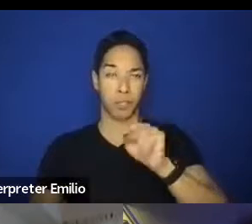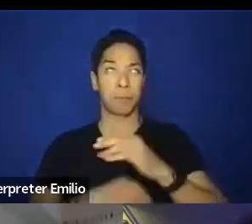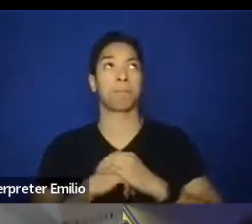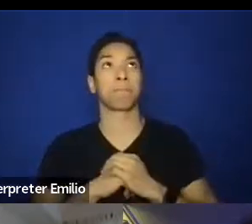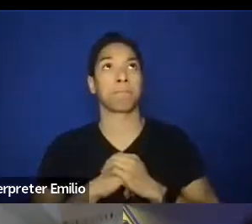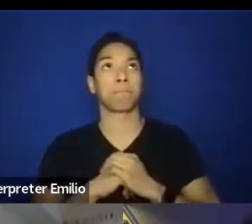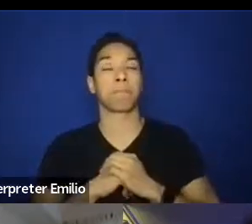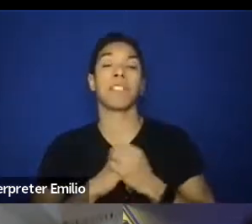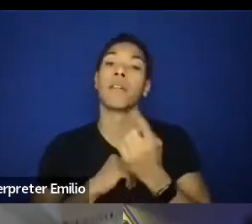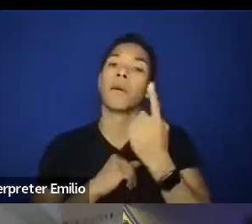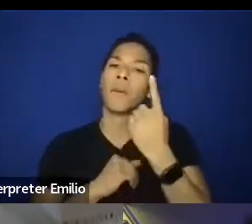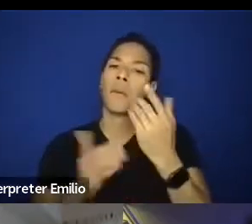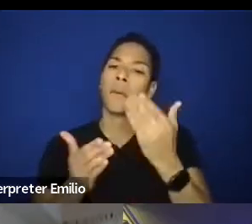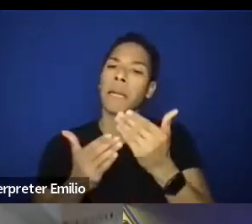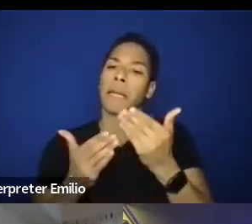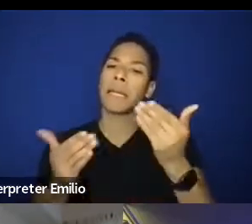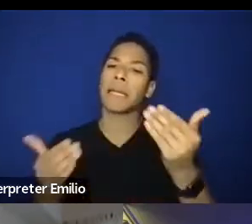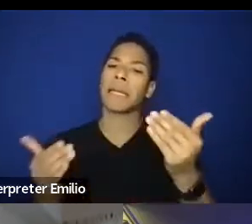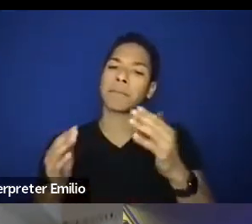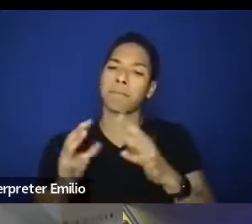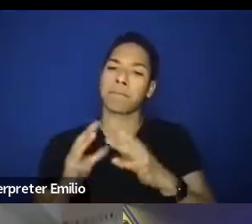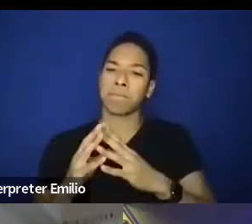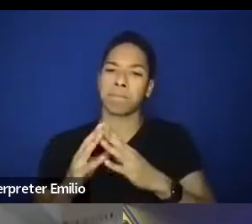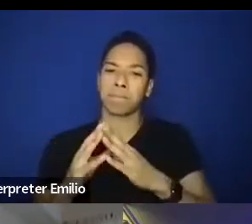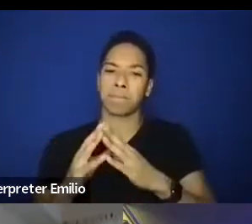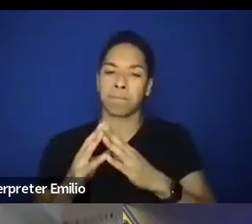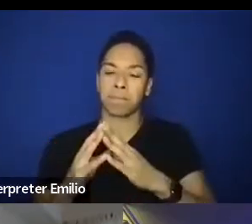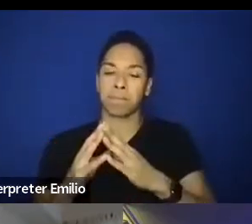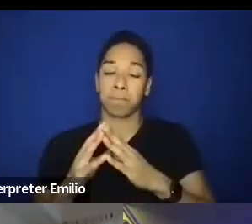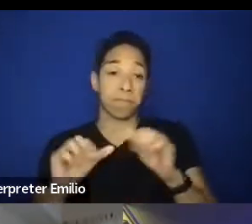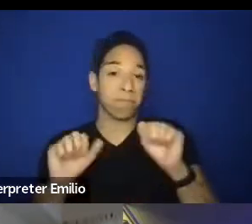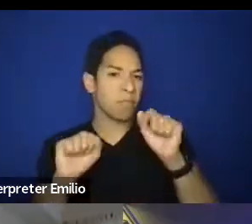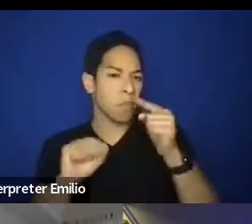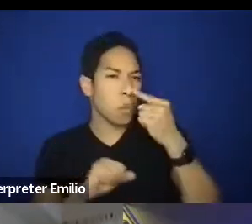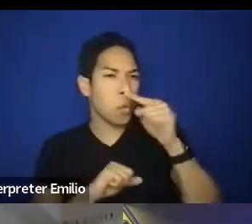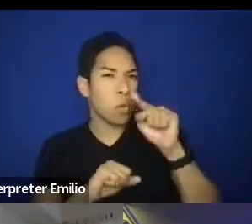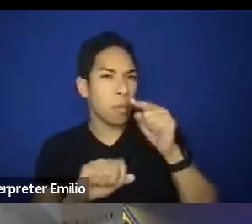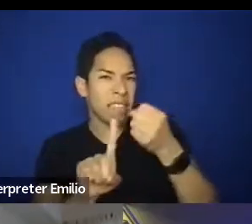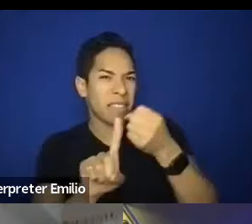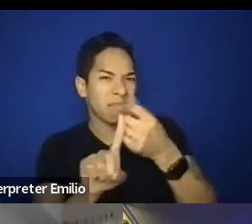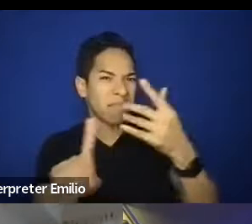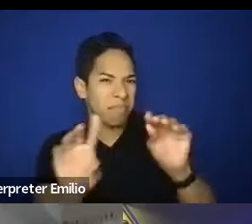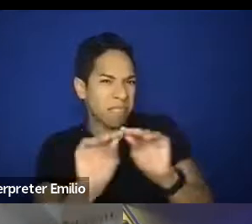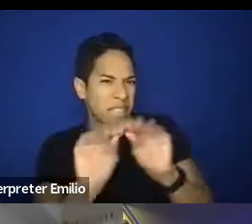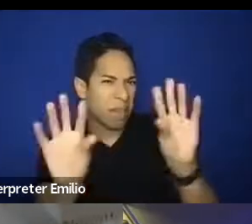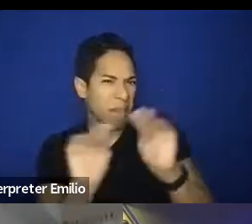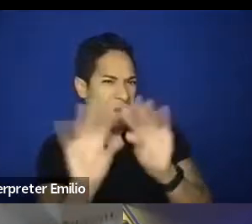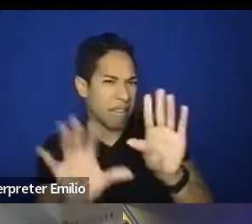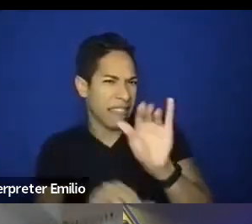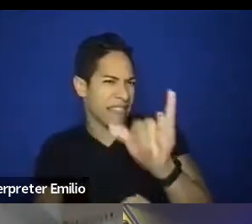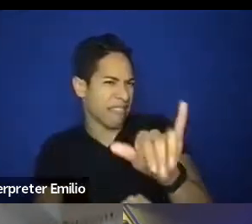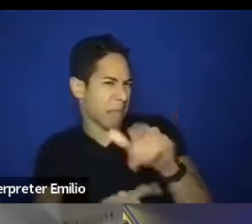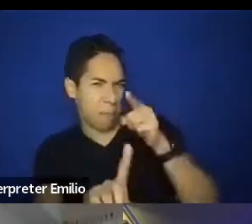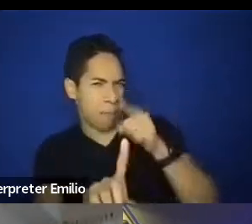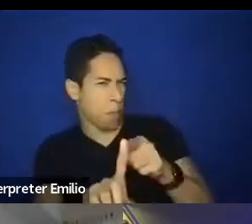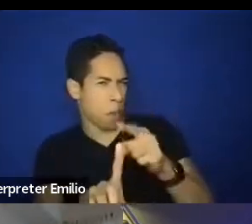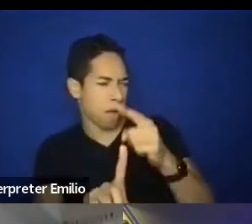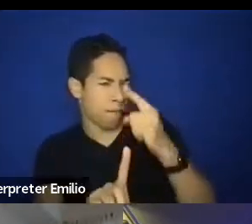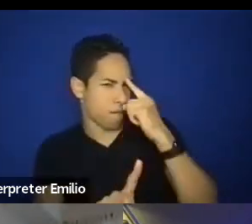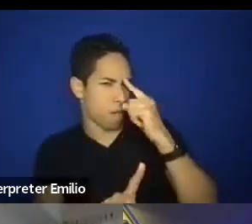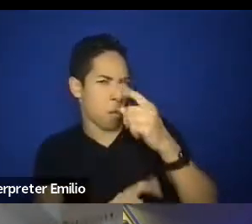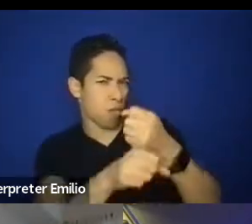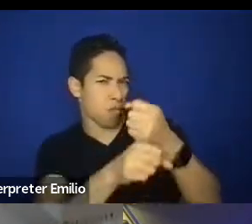one thing is, can you clarify in terms of the preparation, what is the focus on